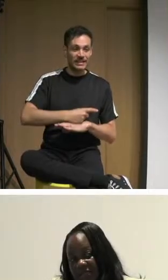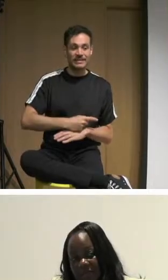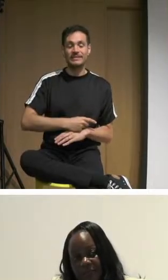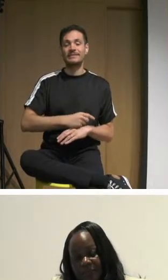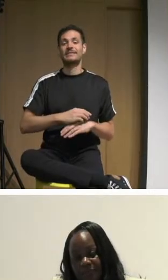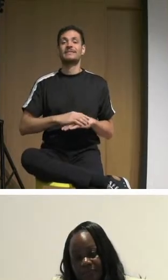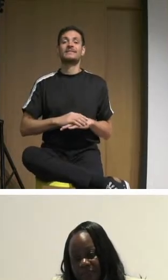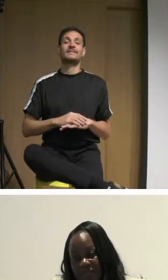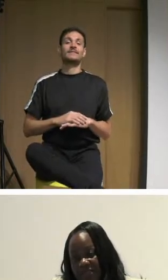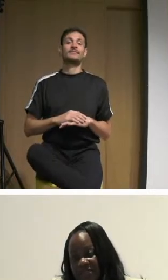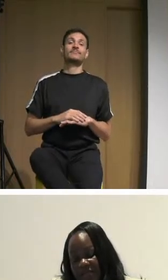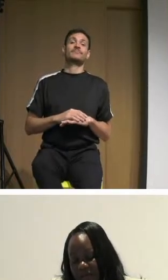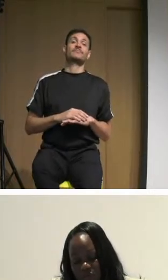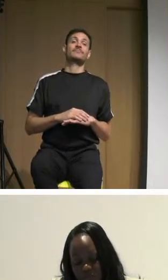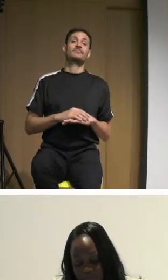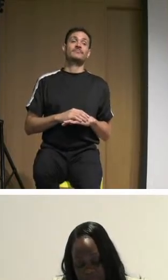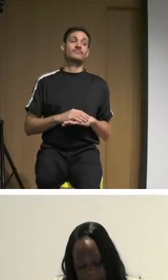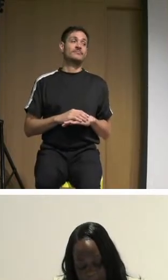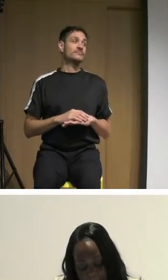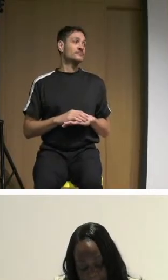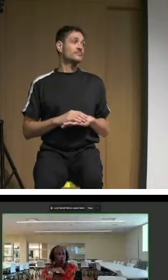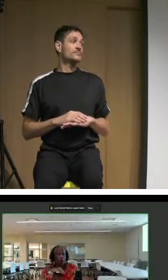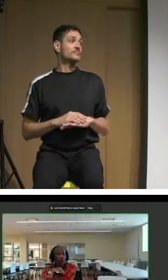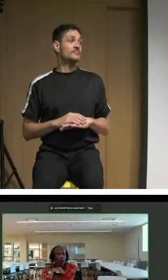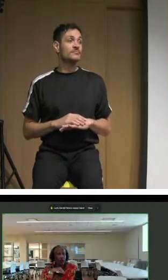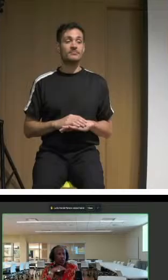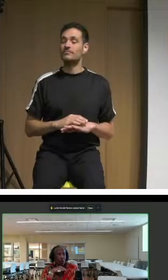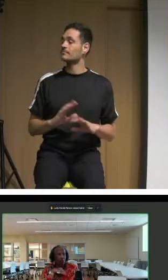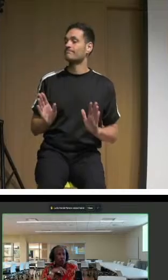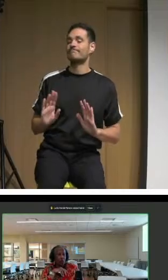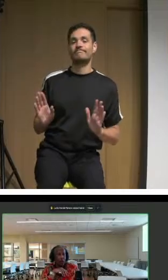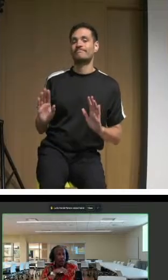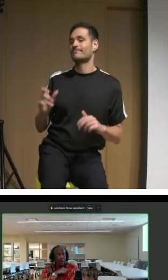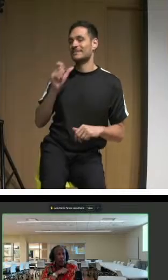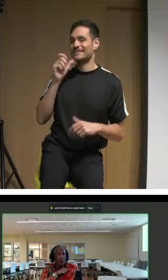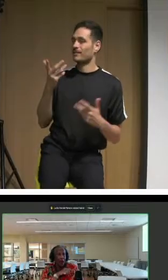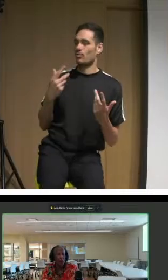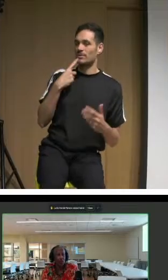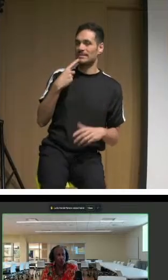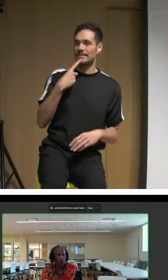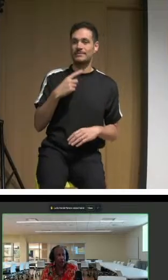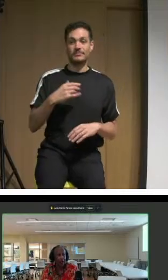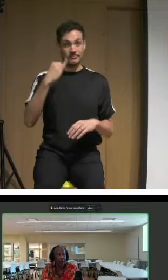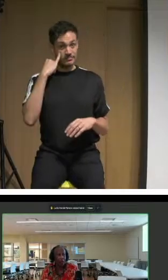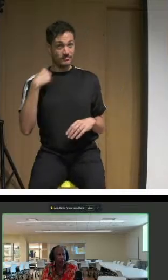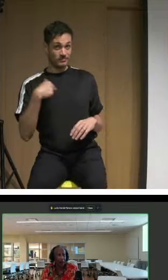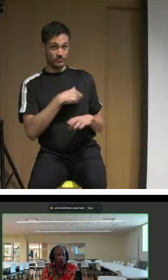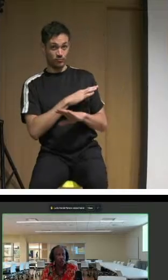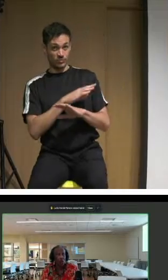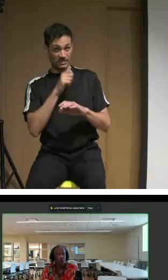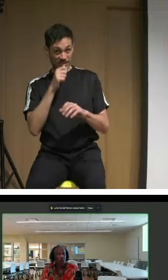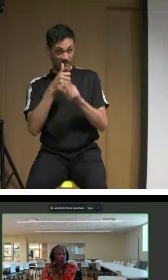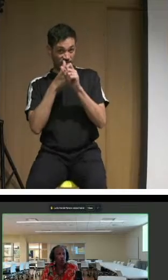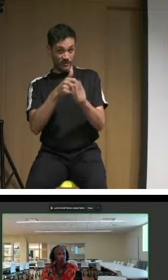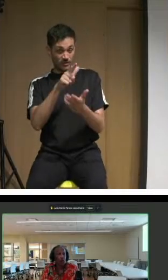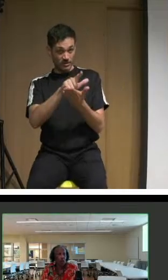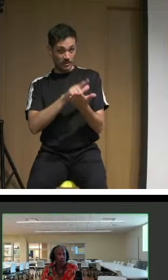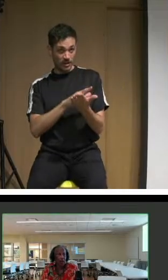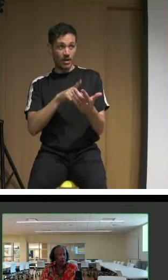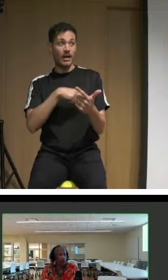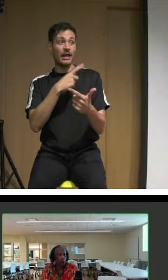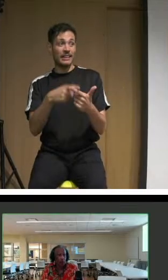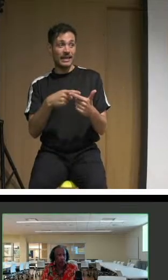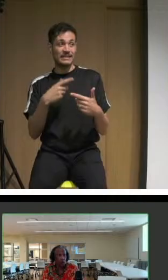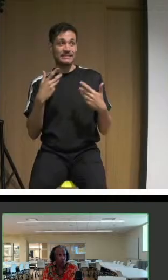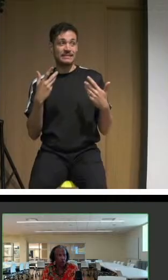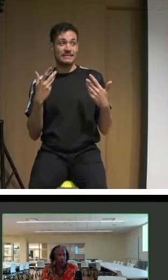OGS in said. compliance, That is then not we what we can't move forward. And if they told us we're not in compliance, we're not in compliance. So